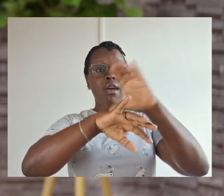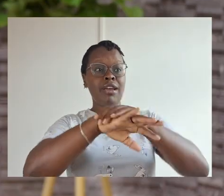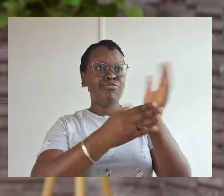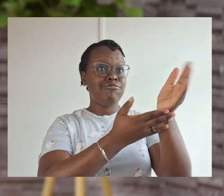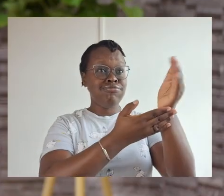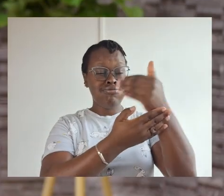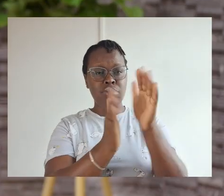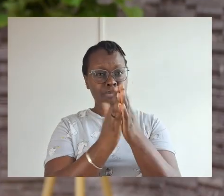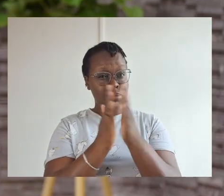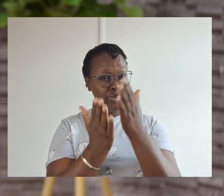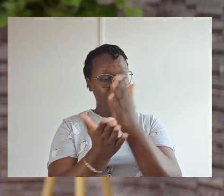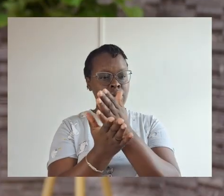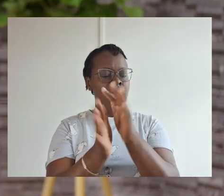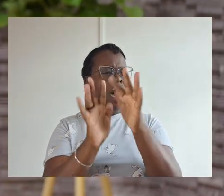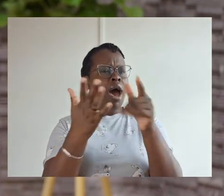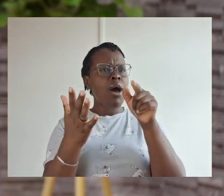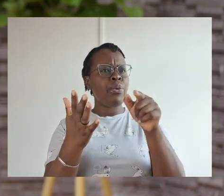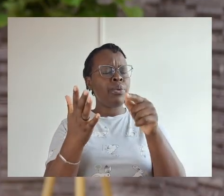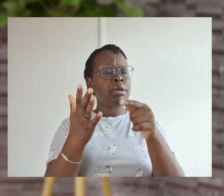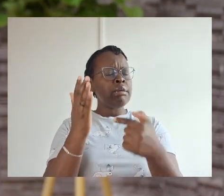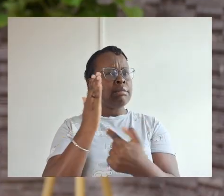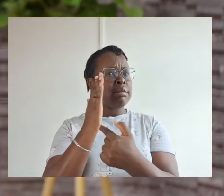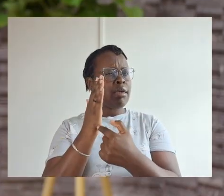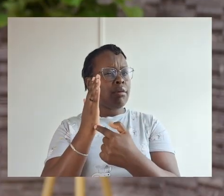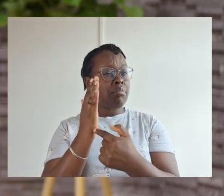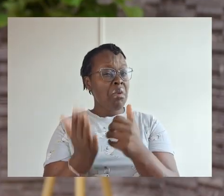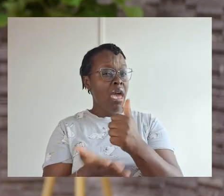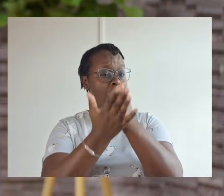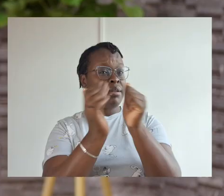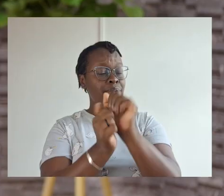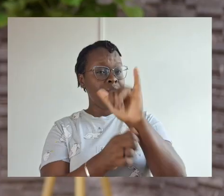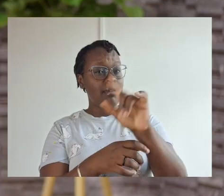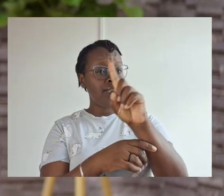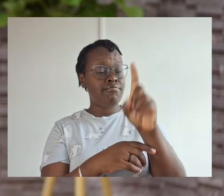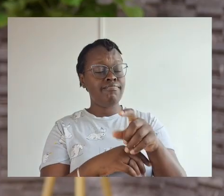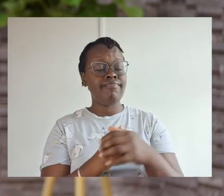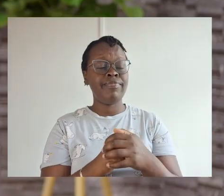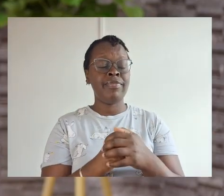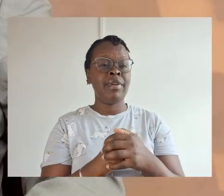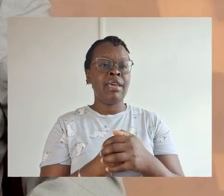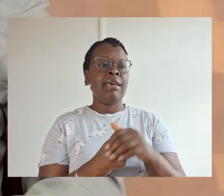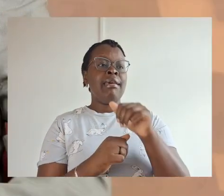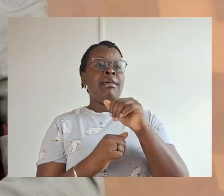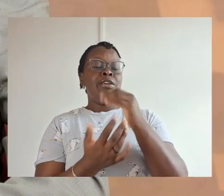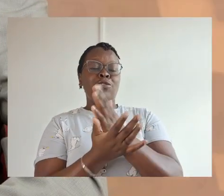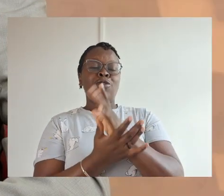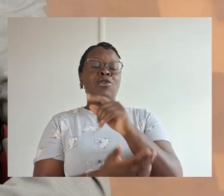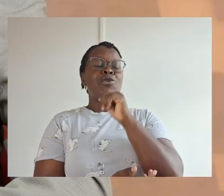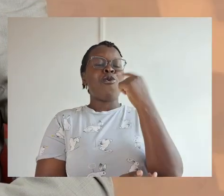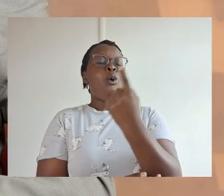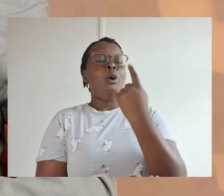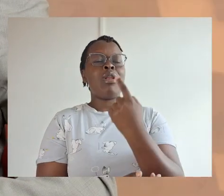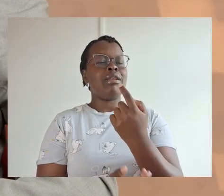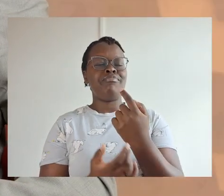get books to learners, how crucial has EdTech been in terms of making this happen, a realization actually? Well, it's not only Abdullahi.